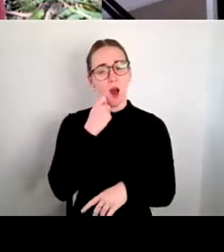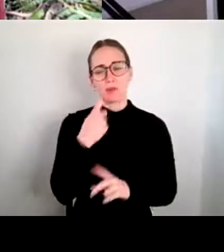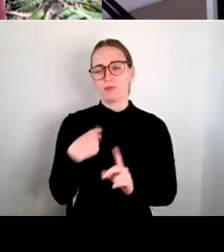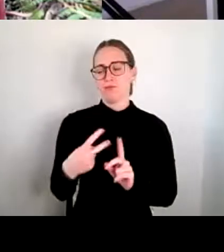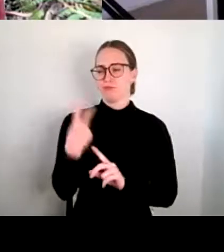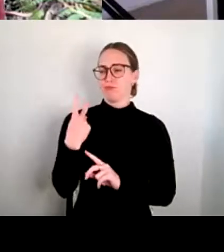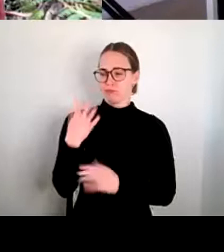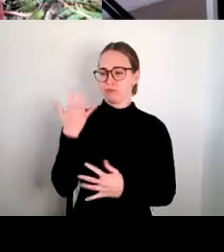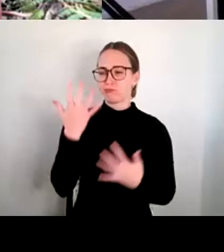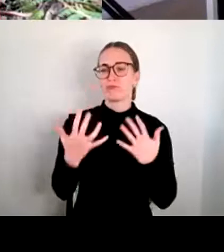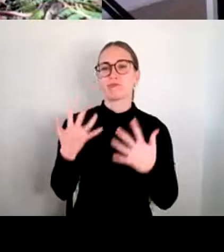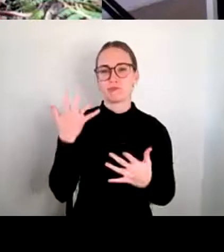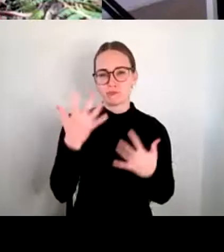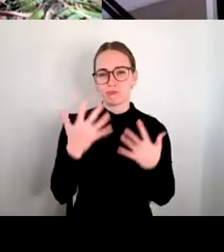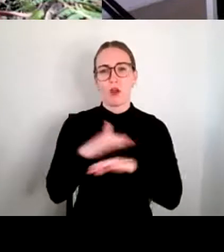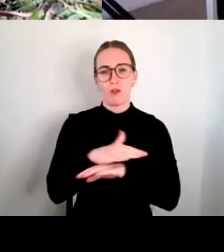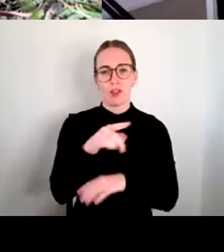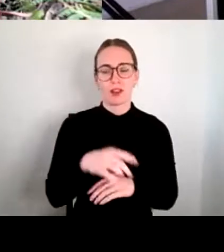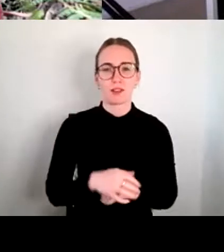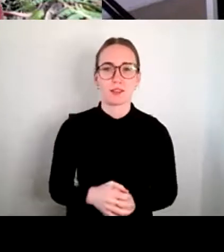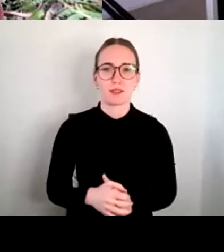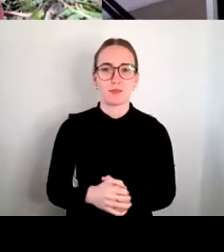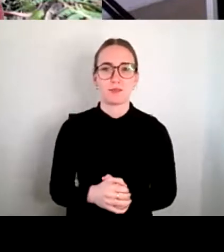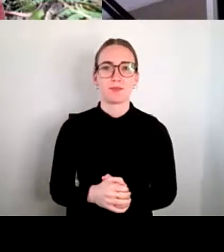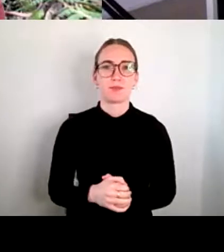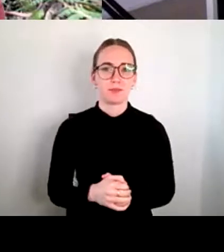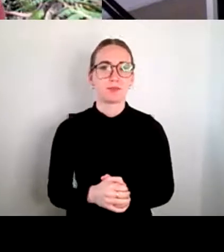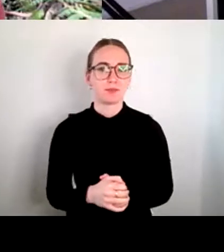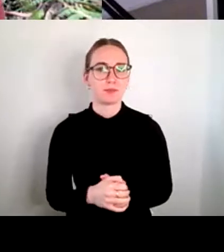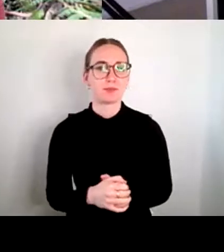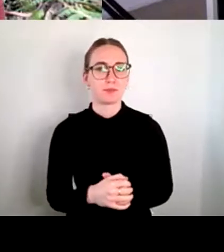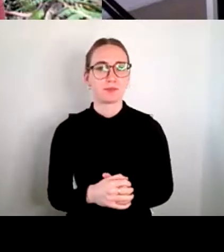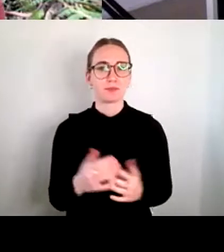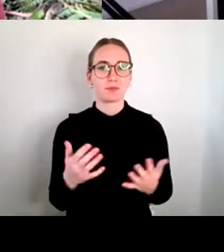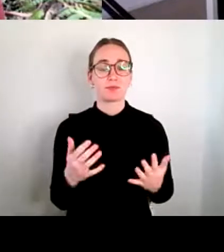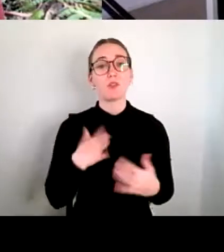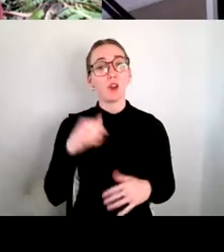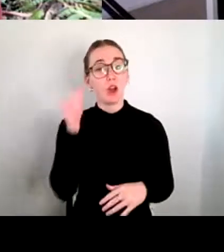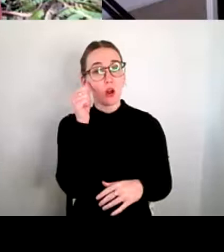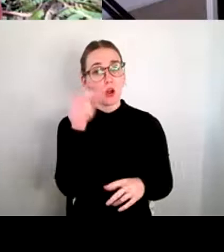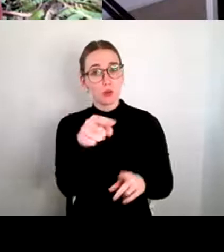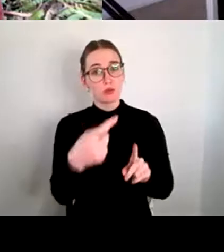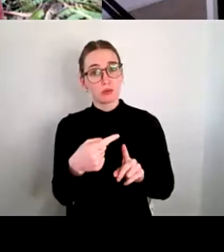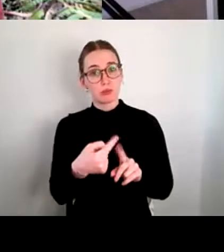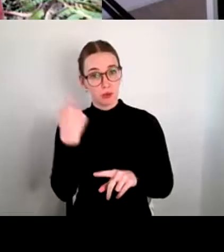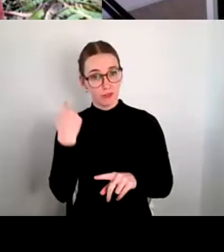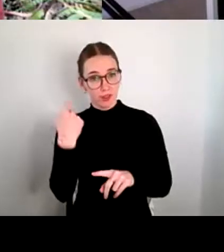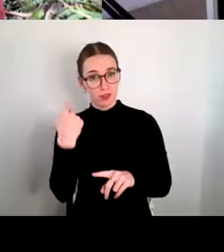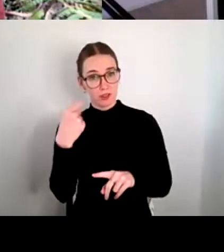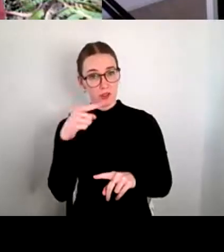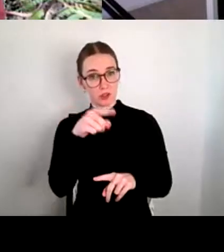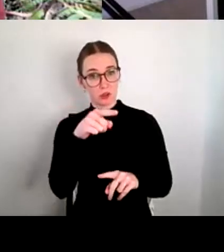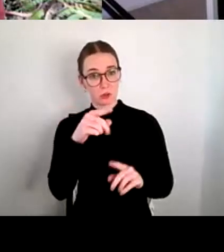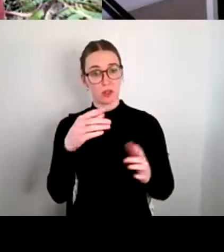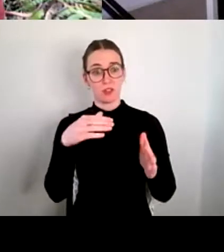Yeah. I know you've been thinking a bit about, you were a previous participant in the Australia